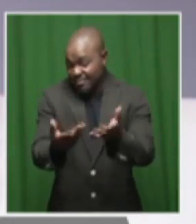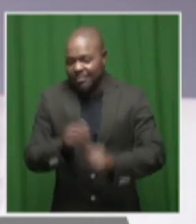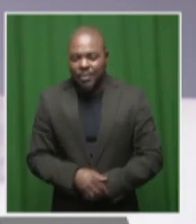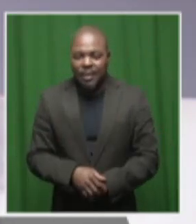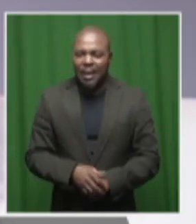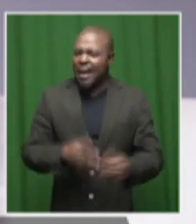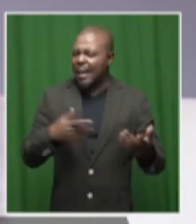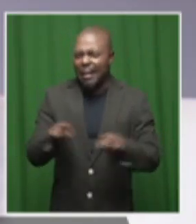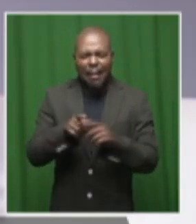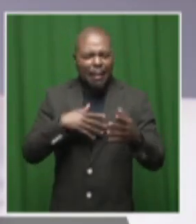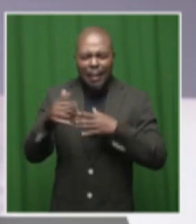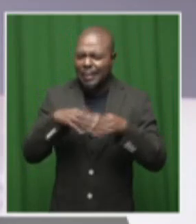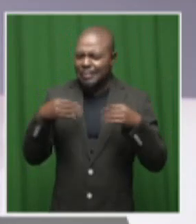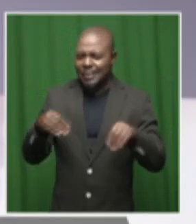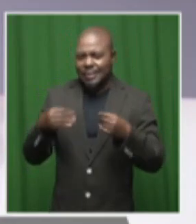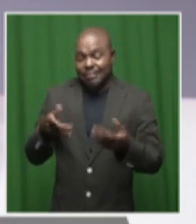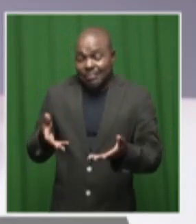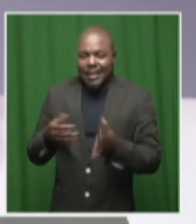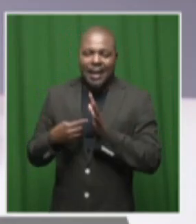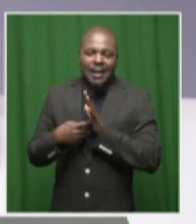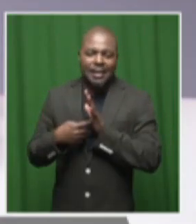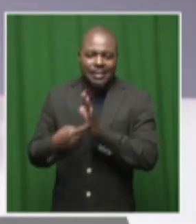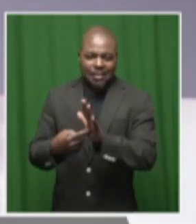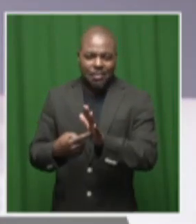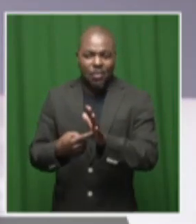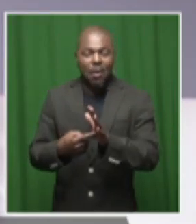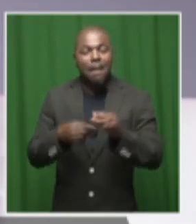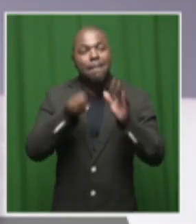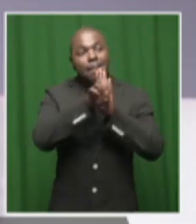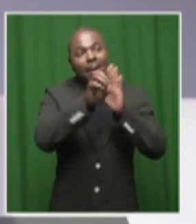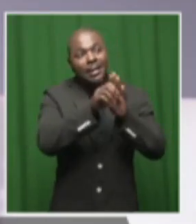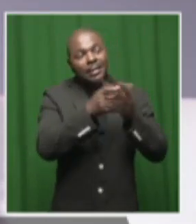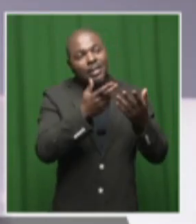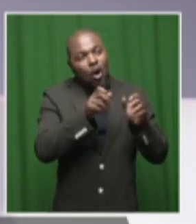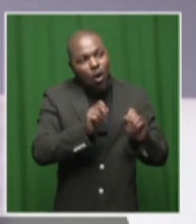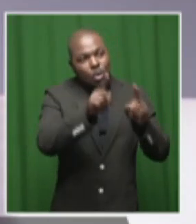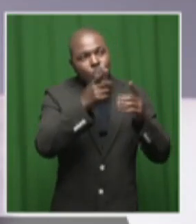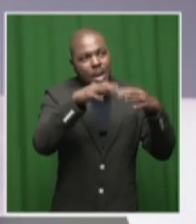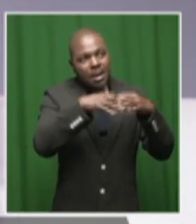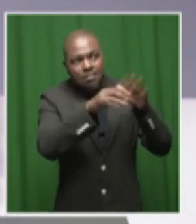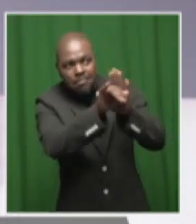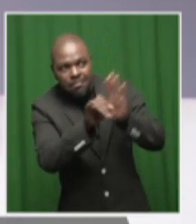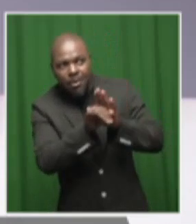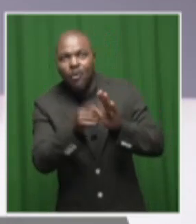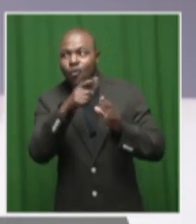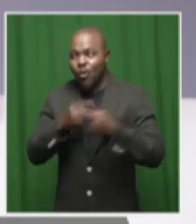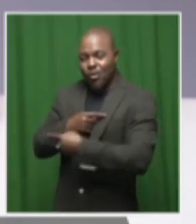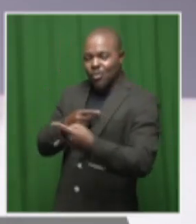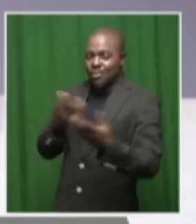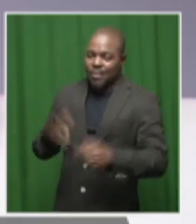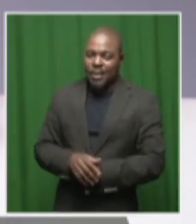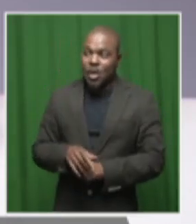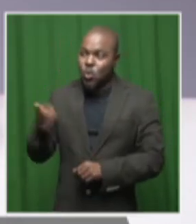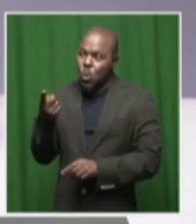could be any industry, but those are the examples of access to market opportunities that we create or we identify as proud at no